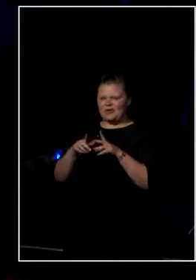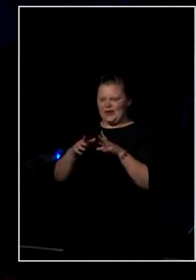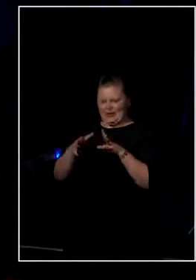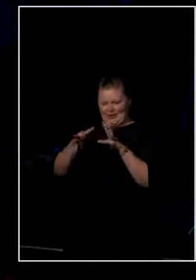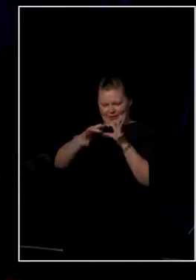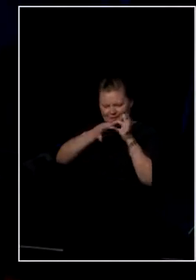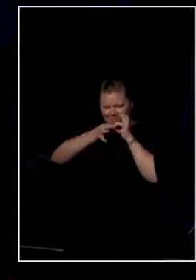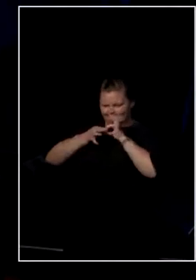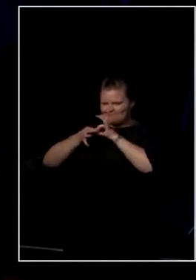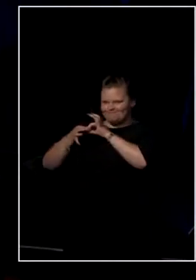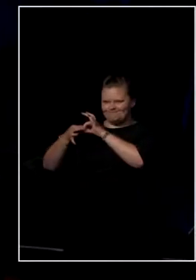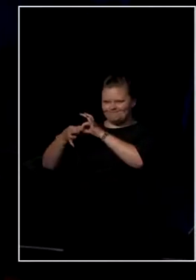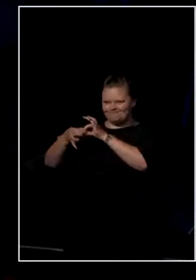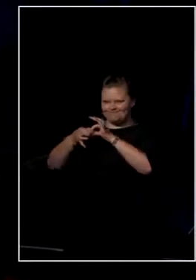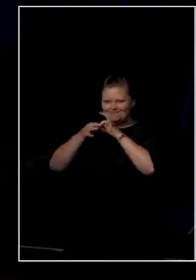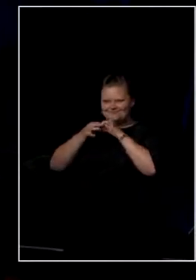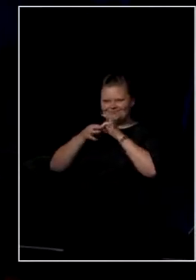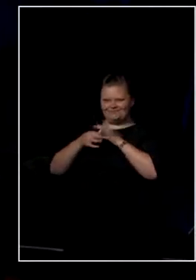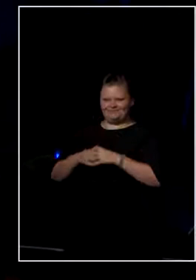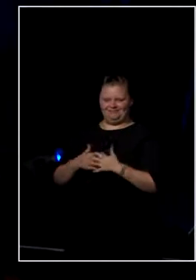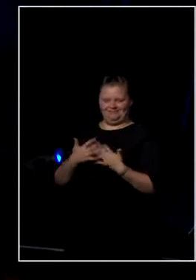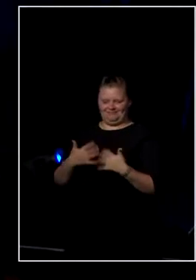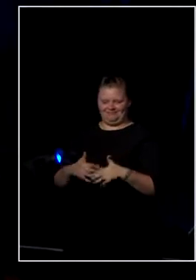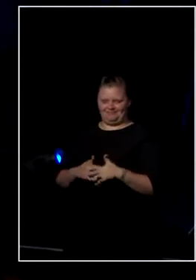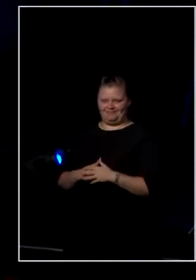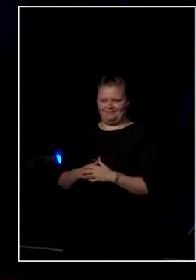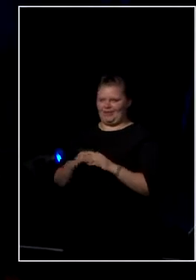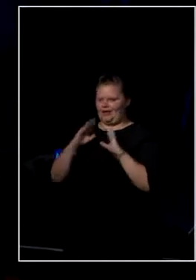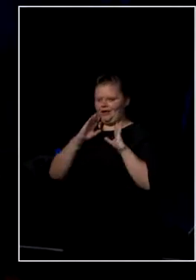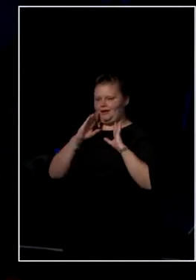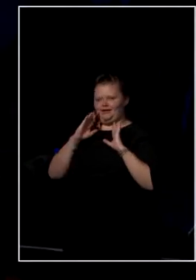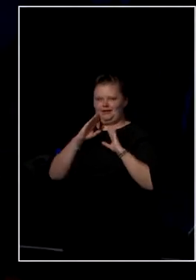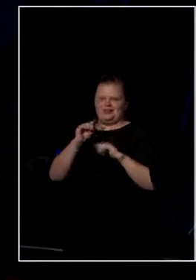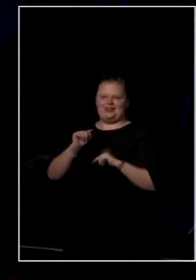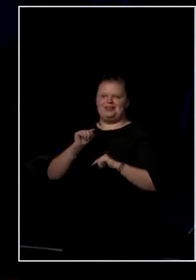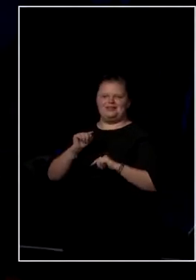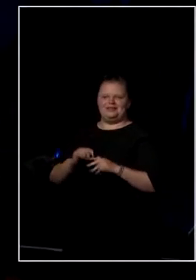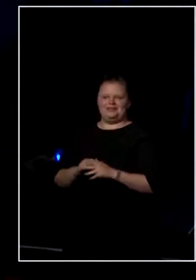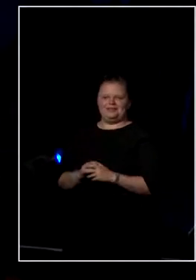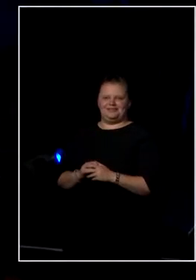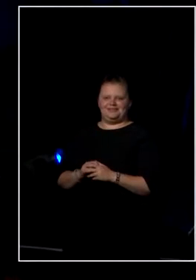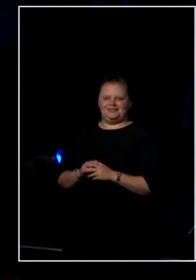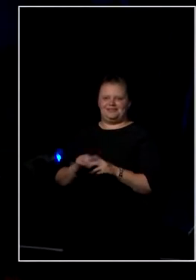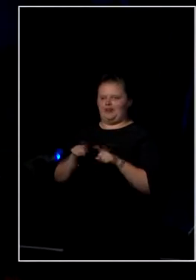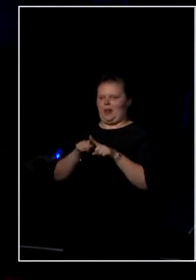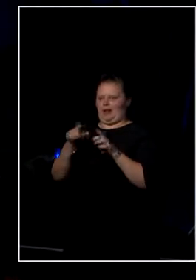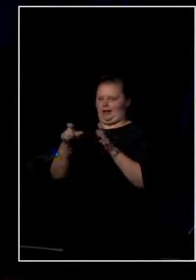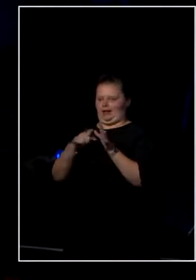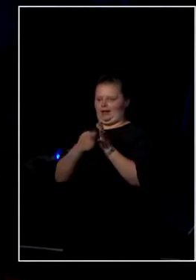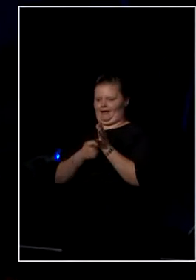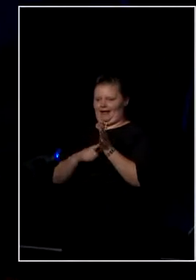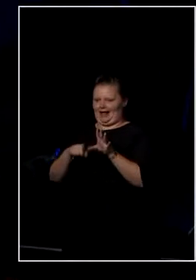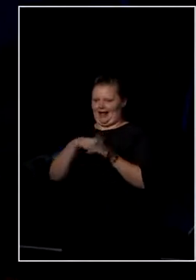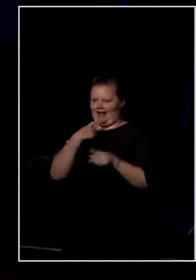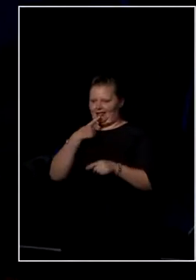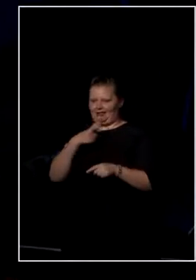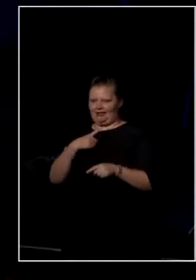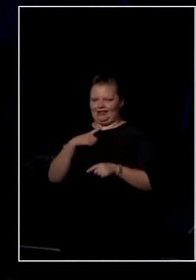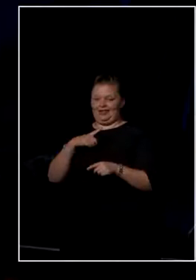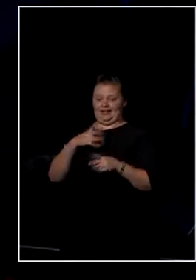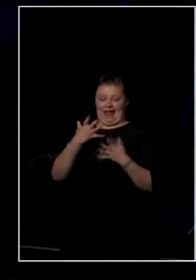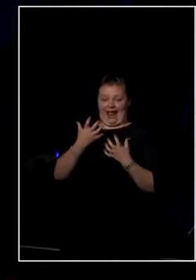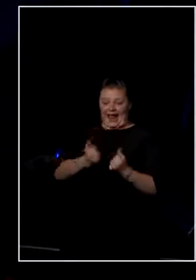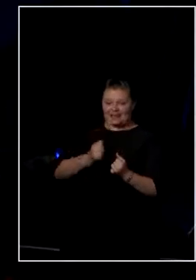in a really powerful way. I think it's just exceptional. This will, as you say, Carly Findlay, it has and it will